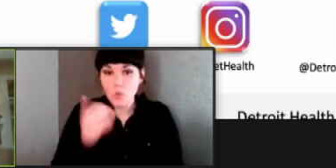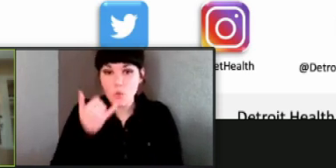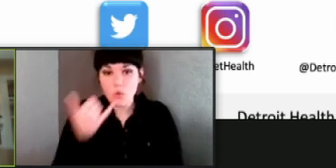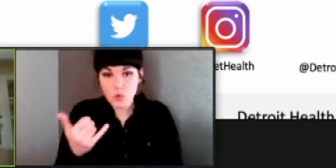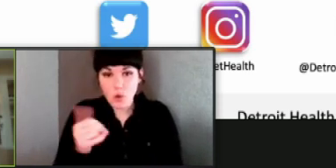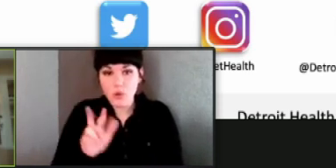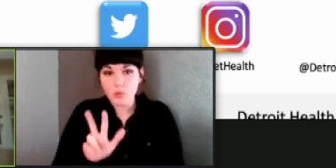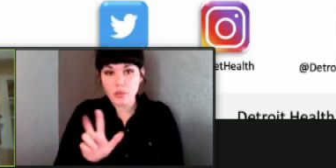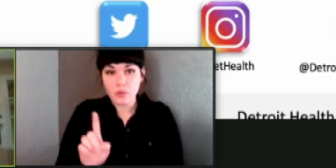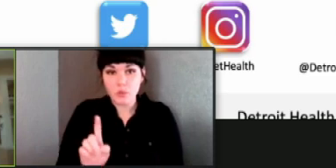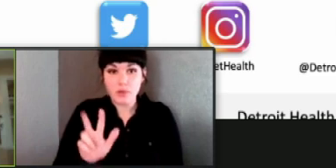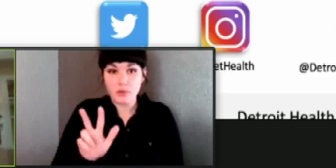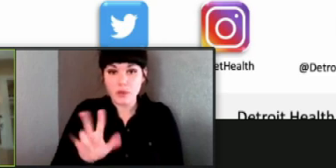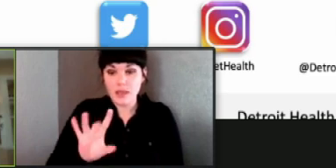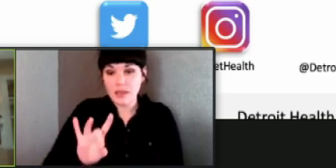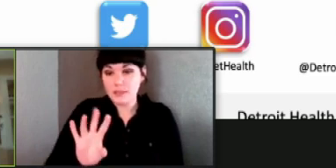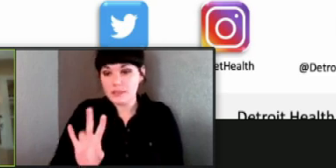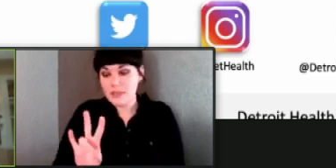313-876-4000.